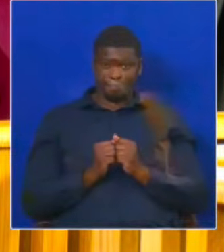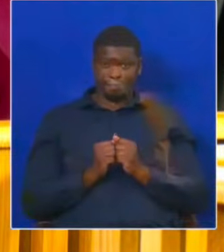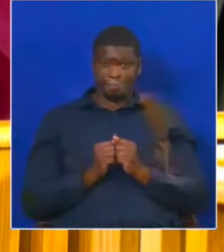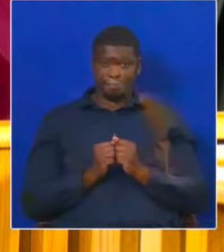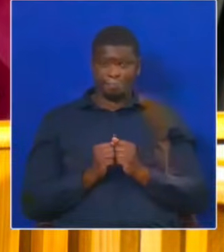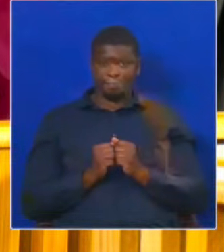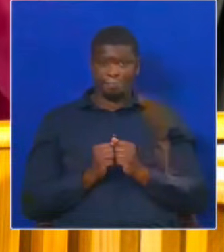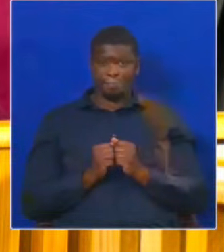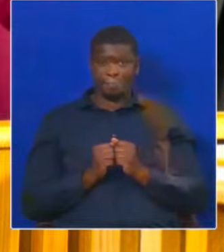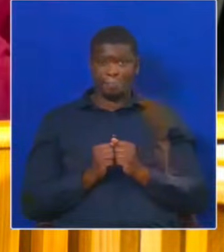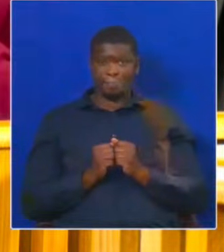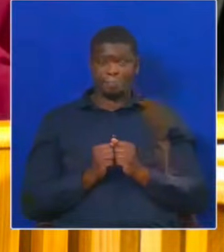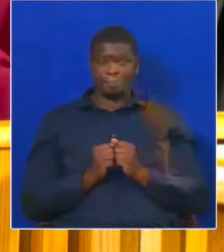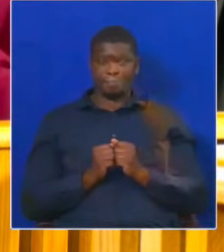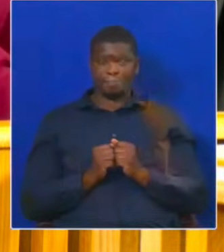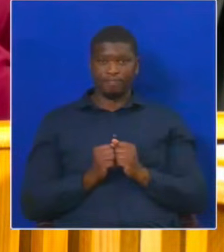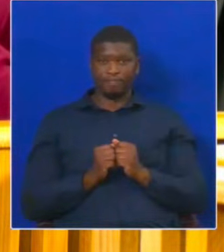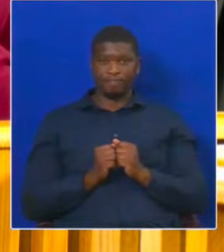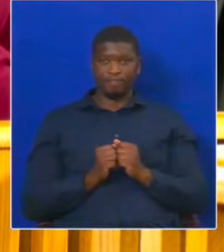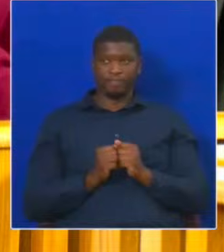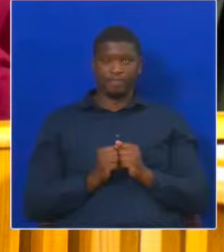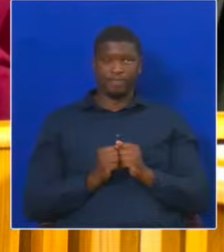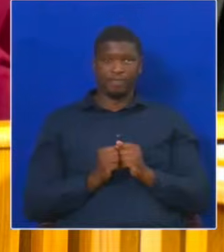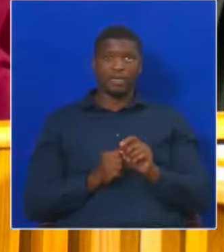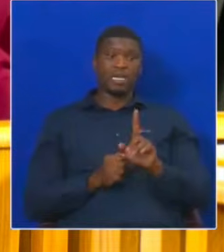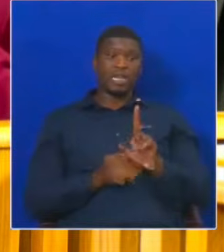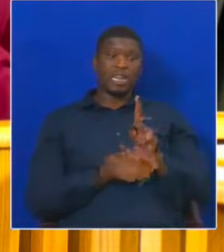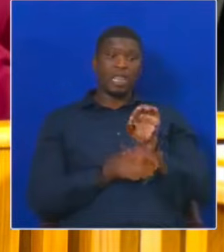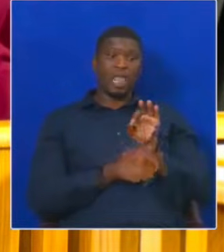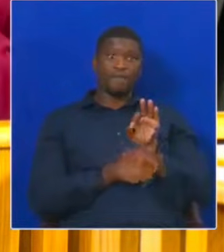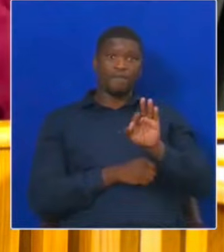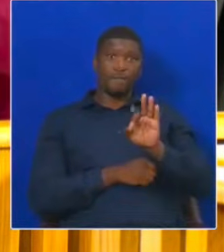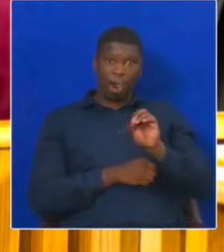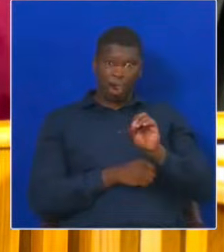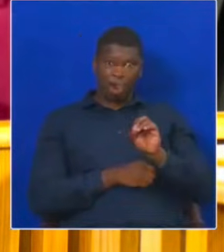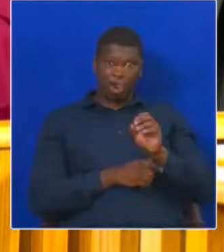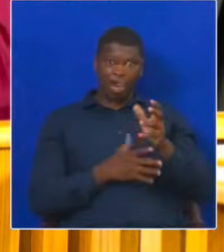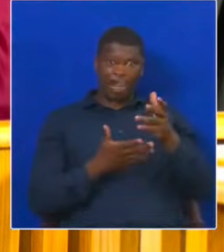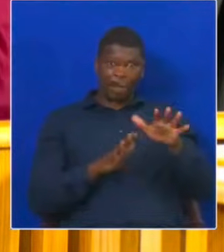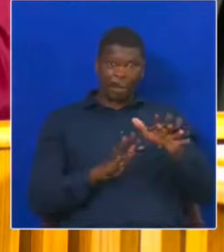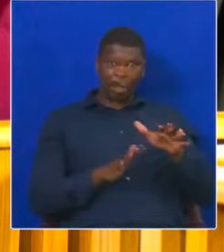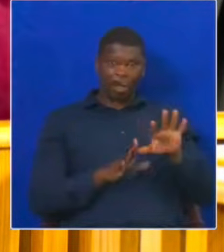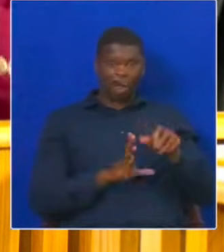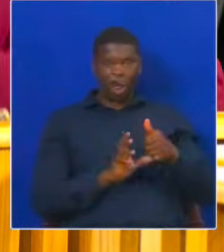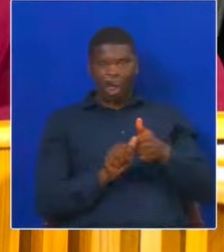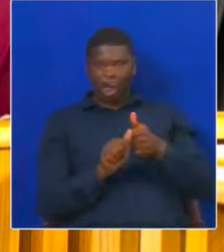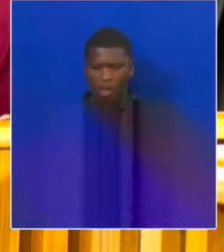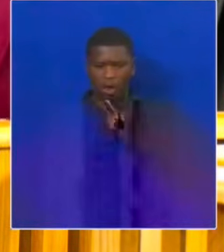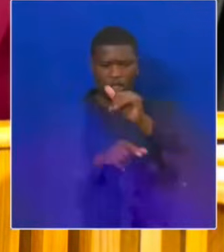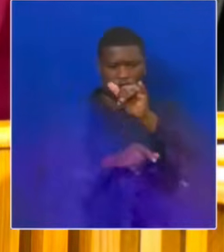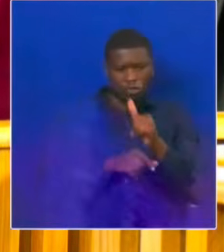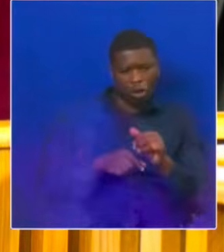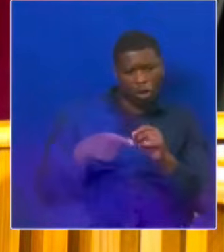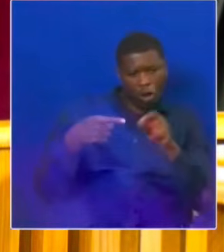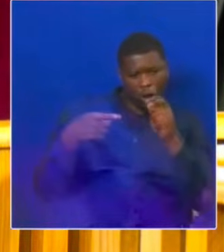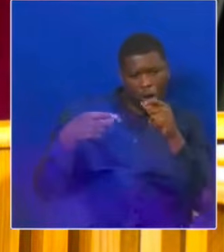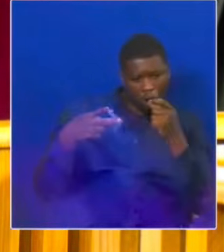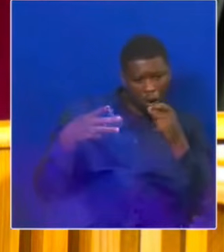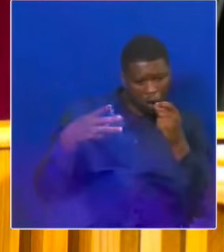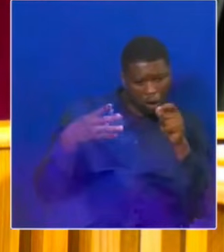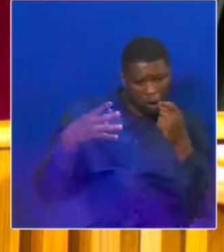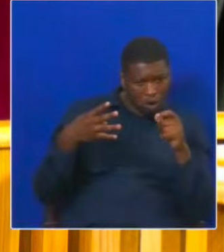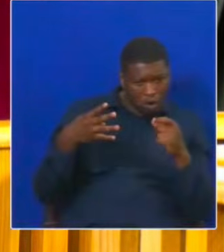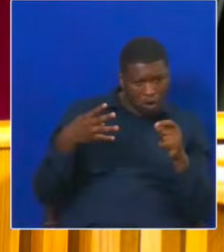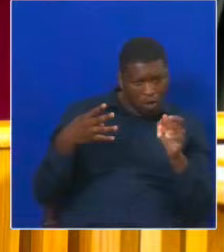completed the compliance inspection, we then proceeded